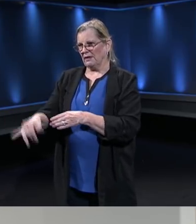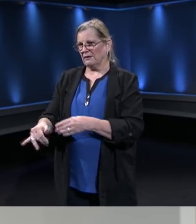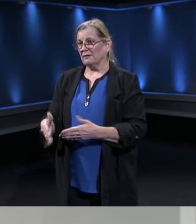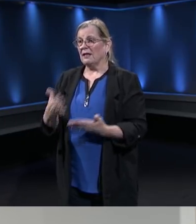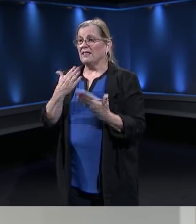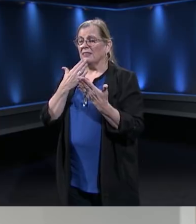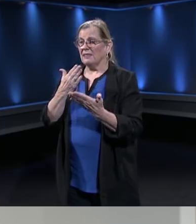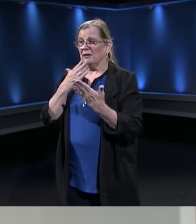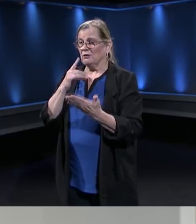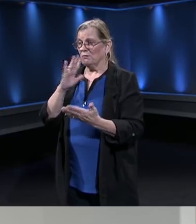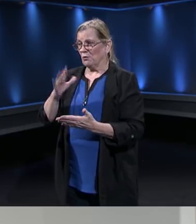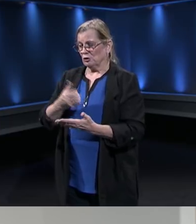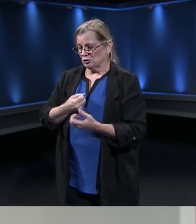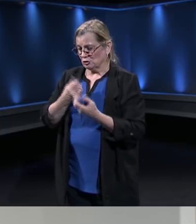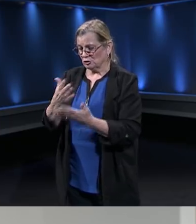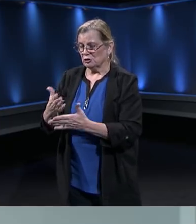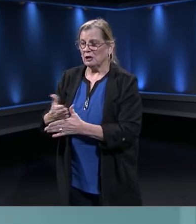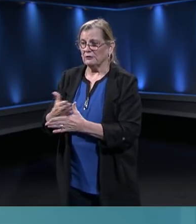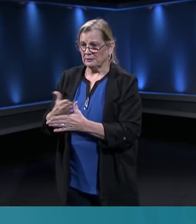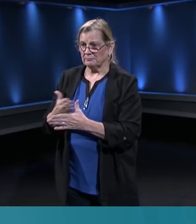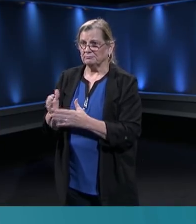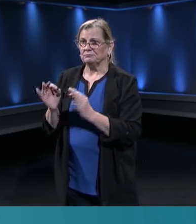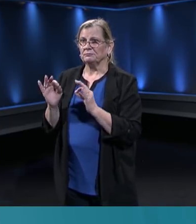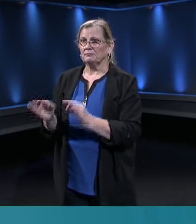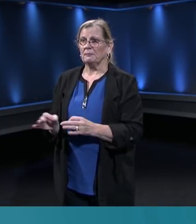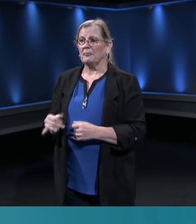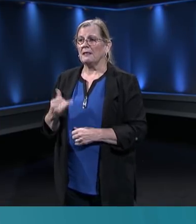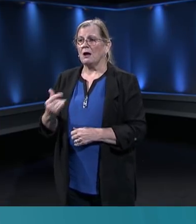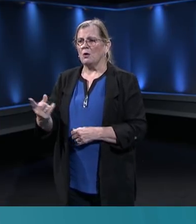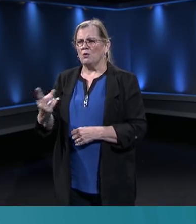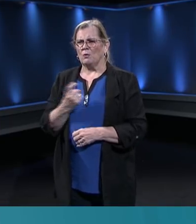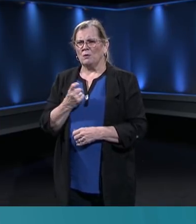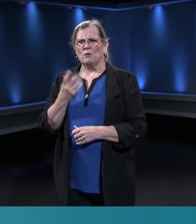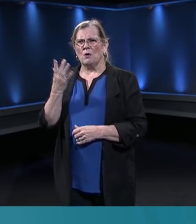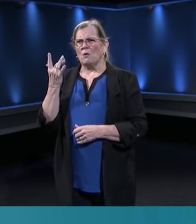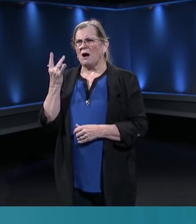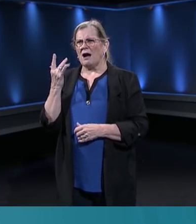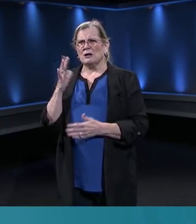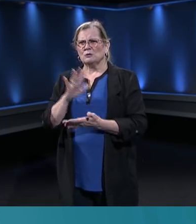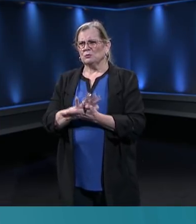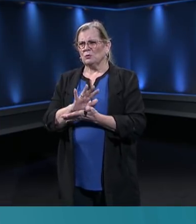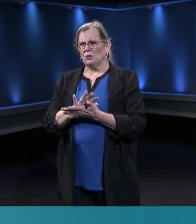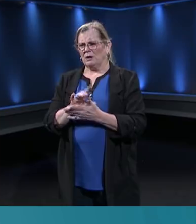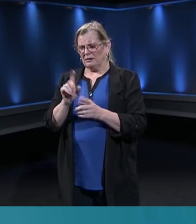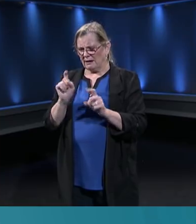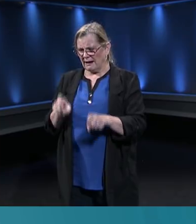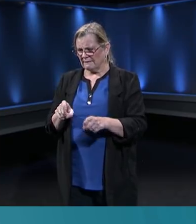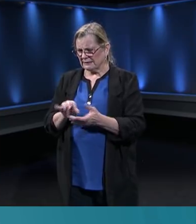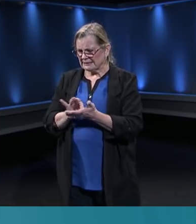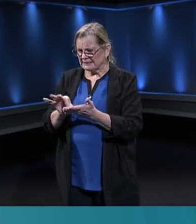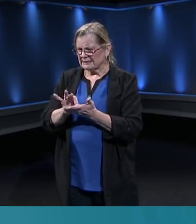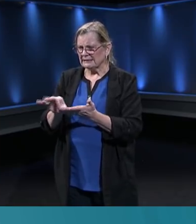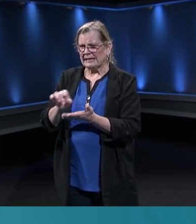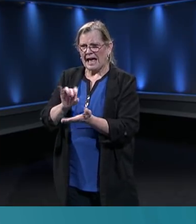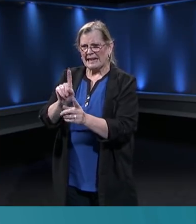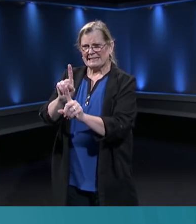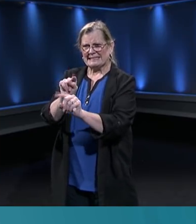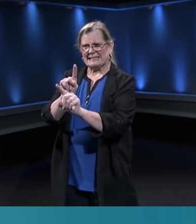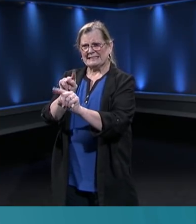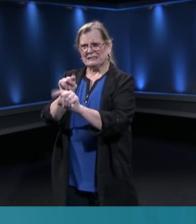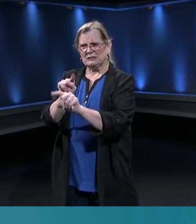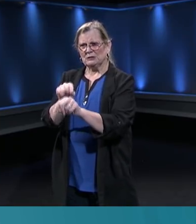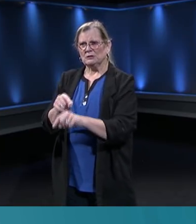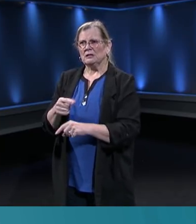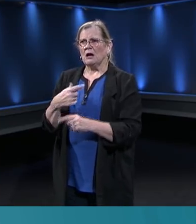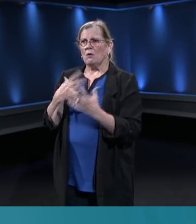an email. Why are schools taking attendance during virtual learning? I have daycare issues and would like to teach my children at night. Well, one of the